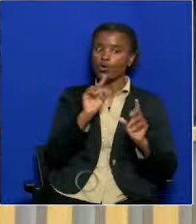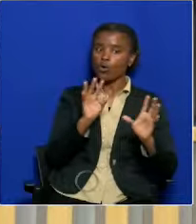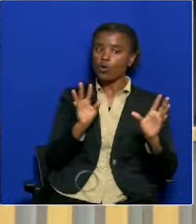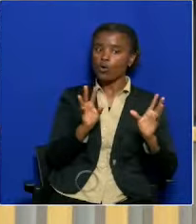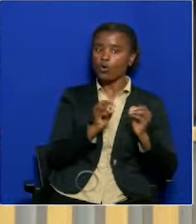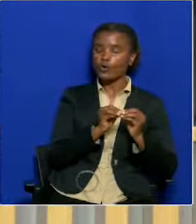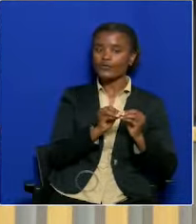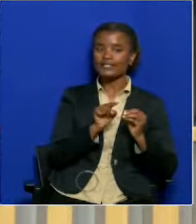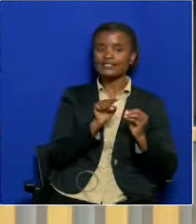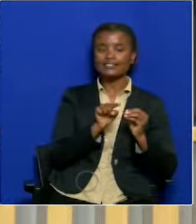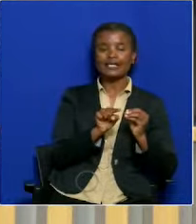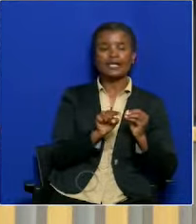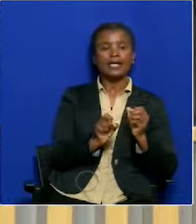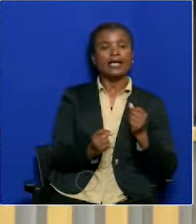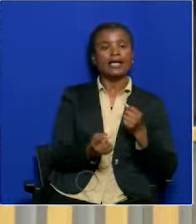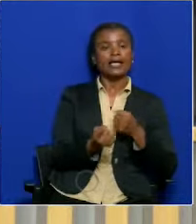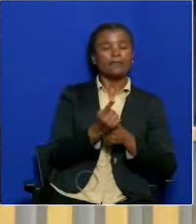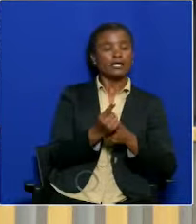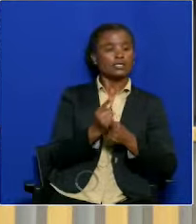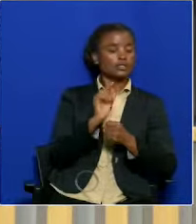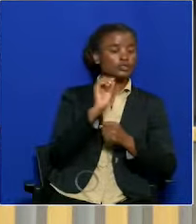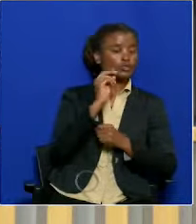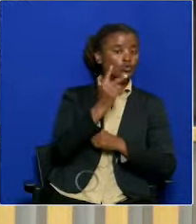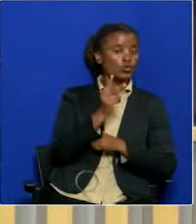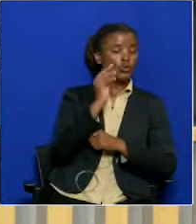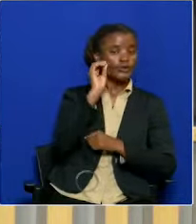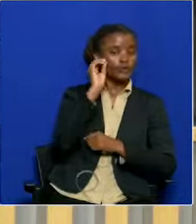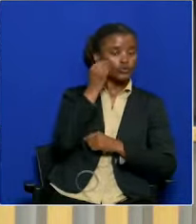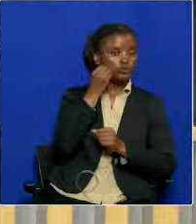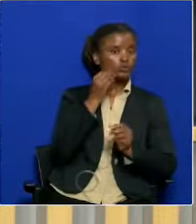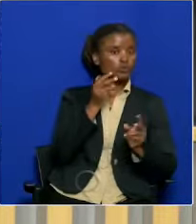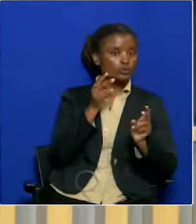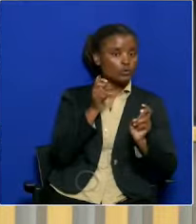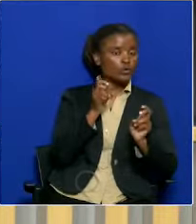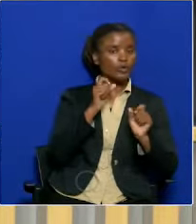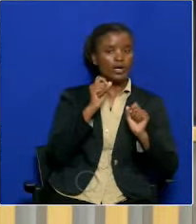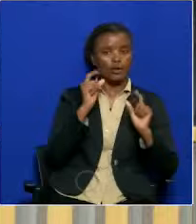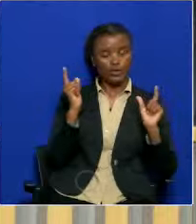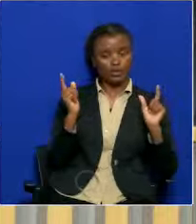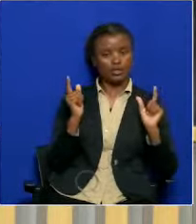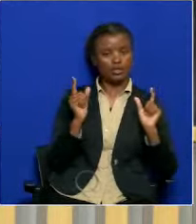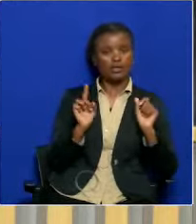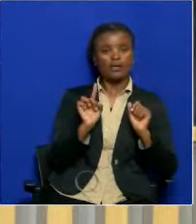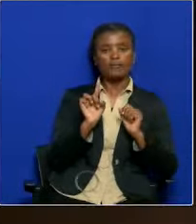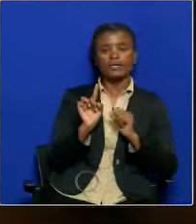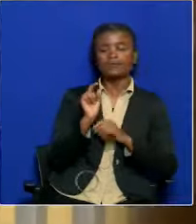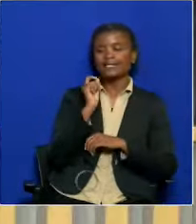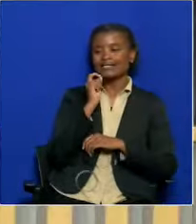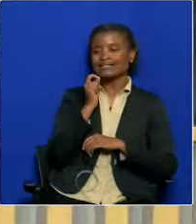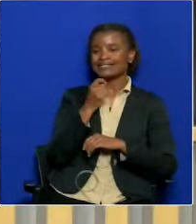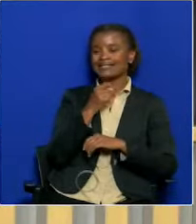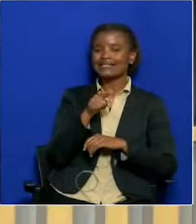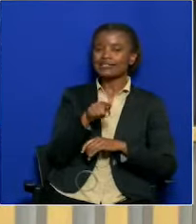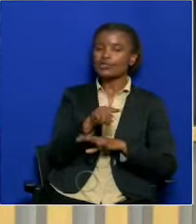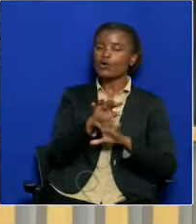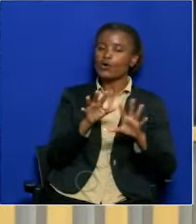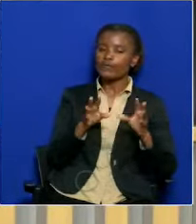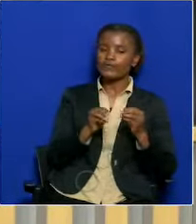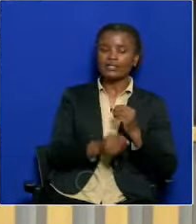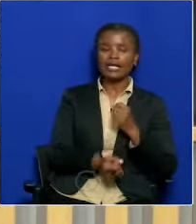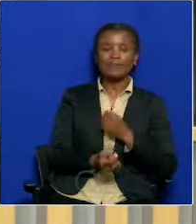first broke. And as I say to you, all of those happened way before September